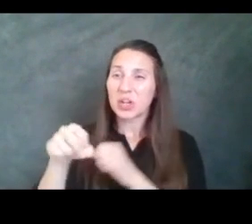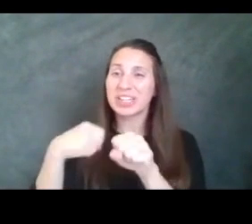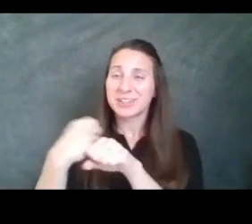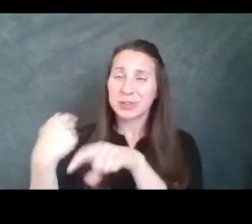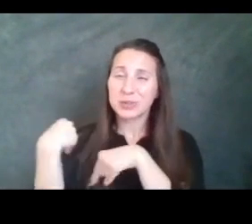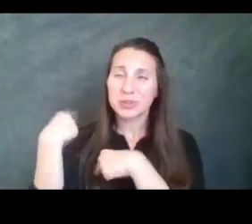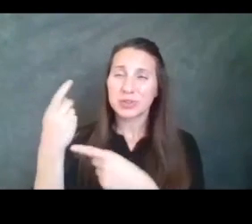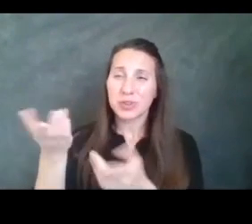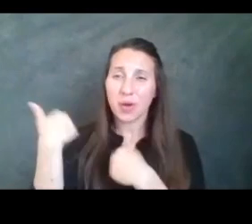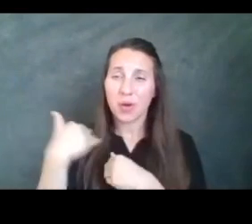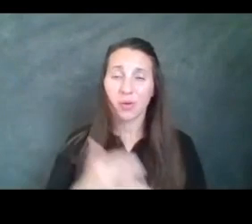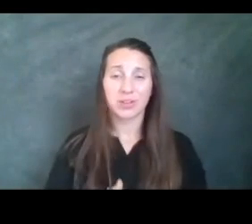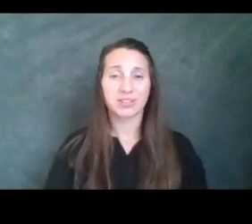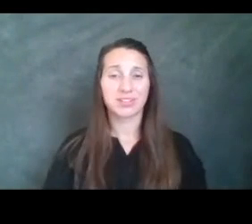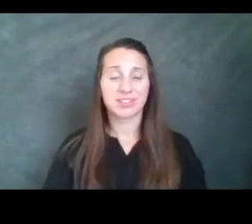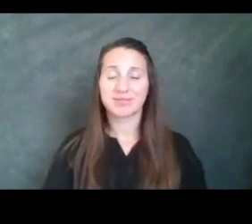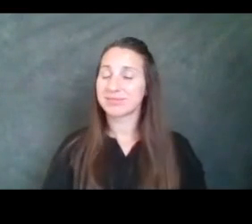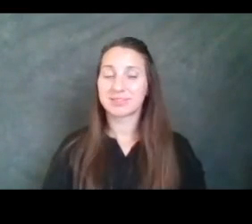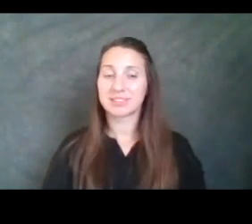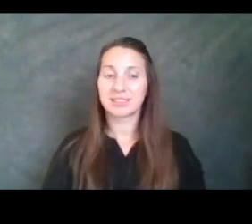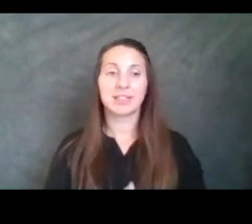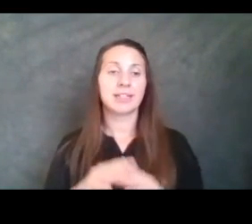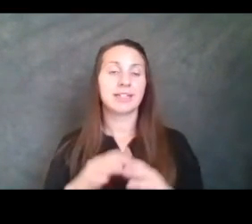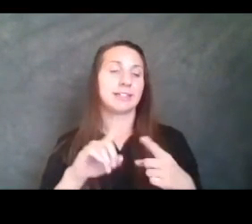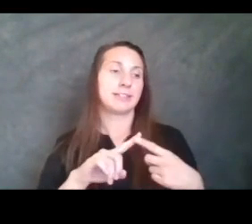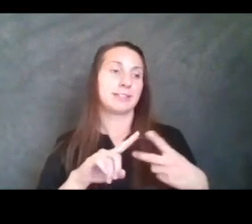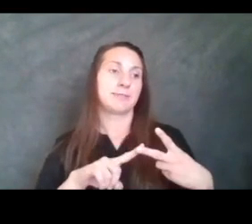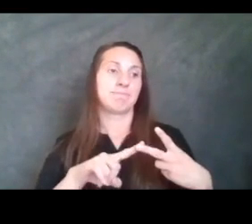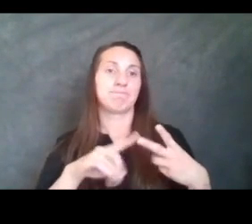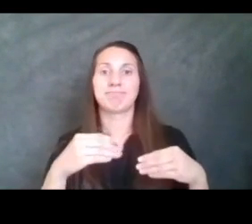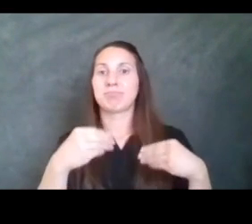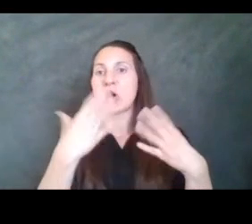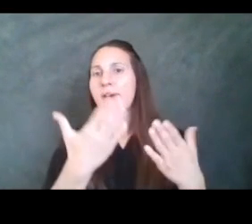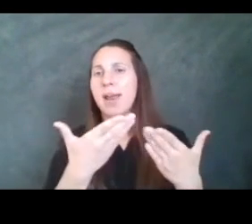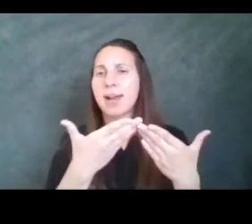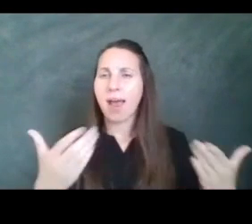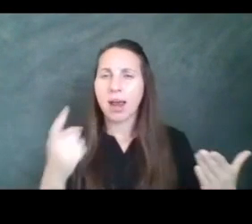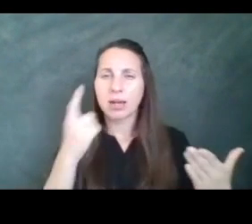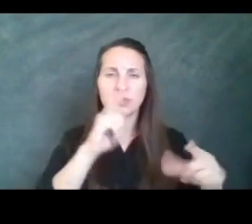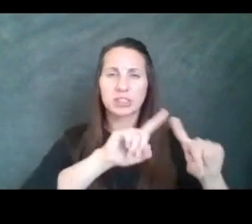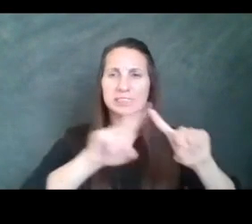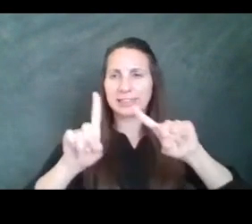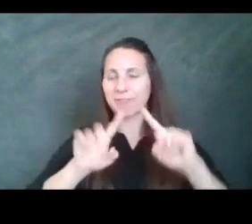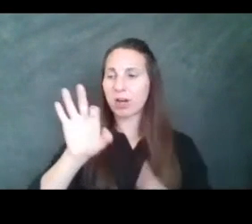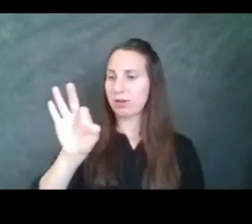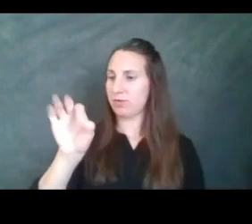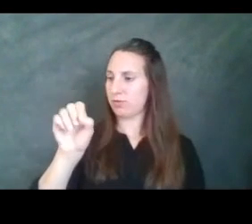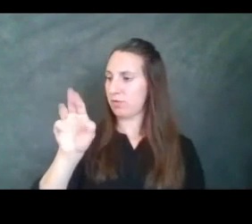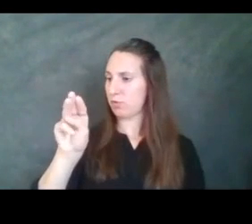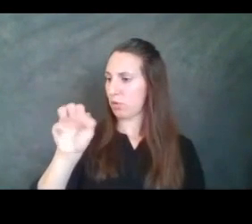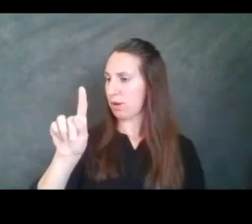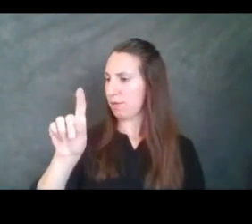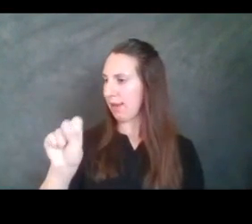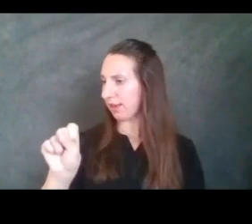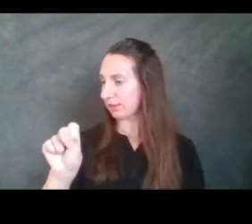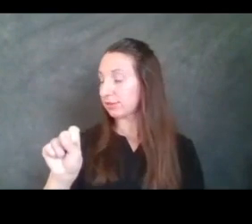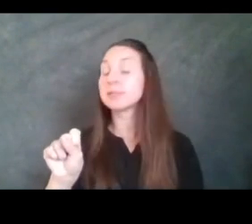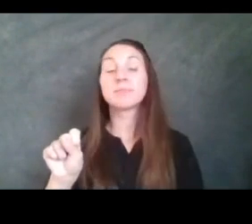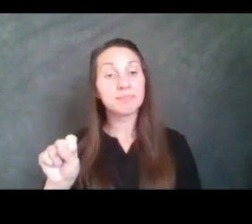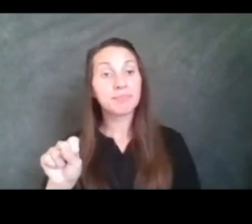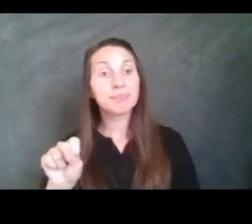ADA. Providing items in different formats. Effective communication can be